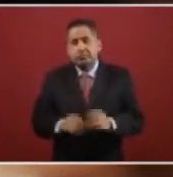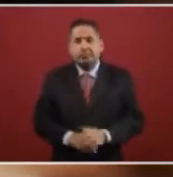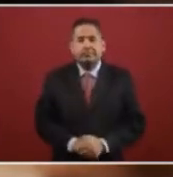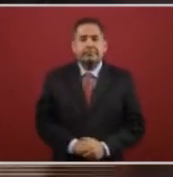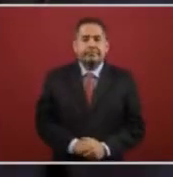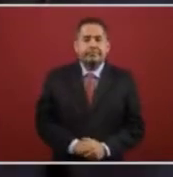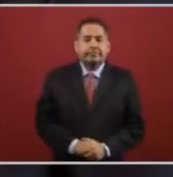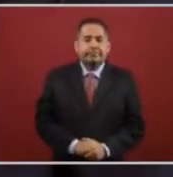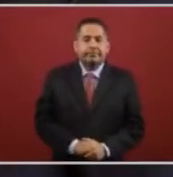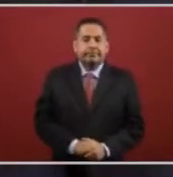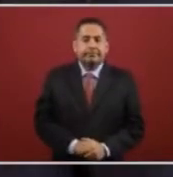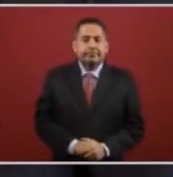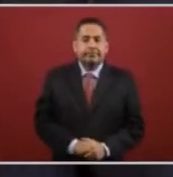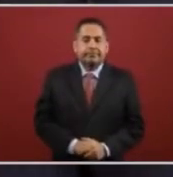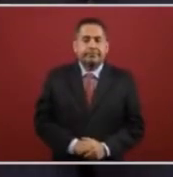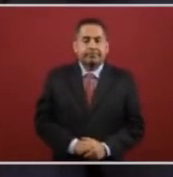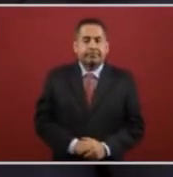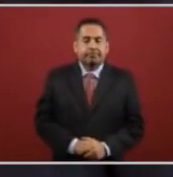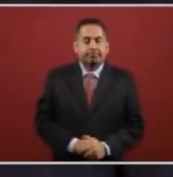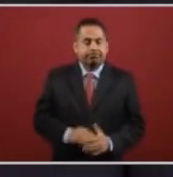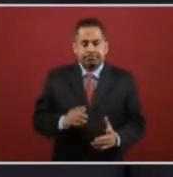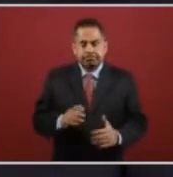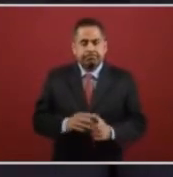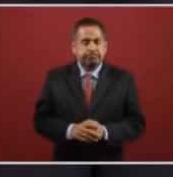How you've seen?